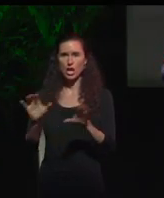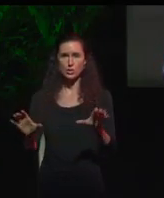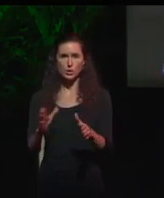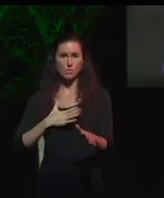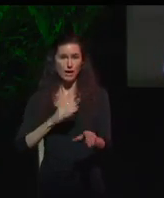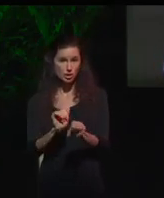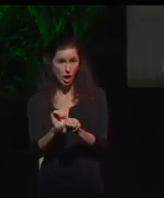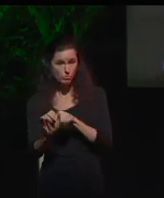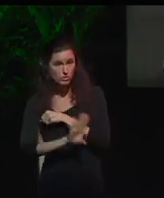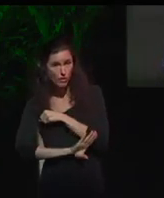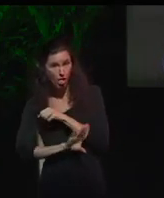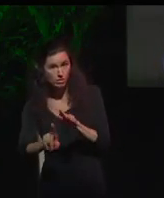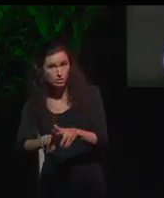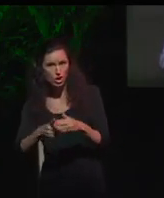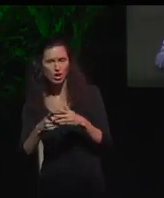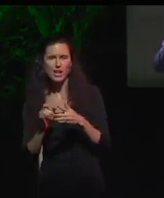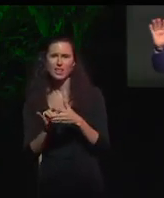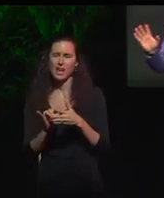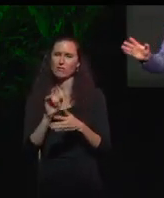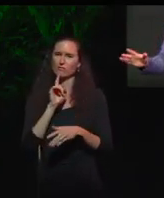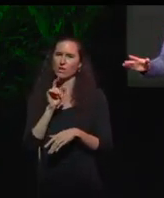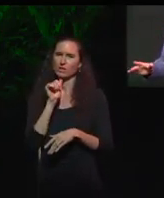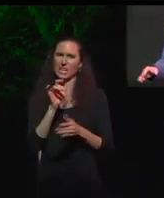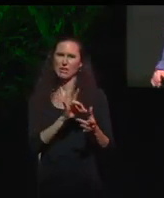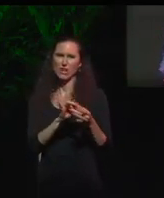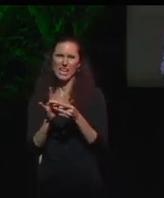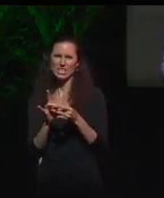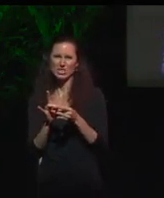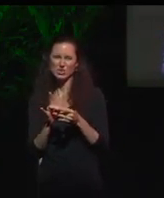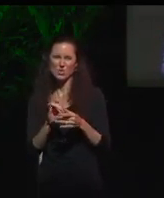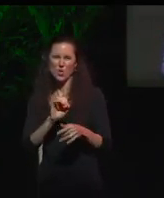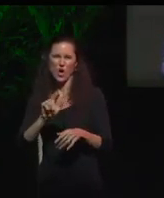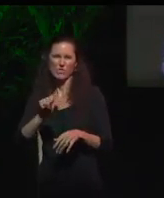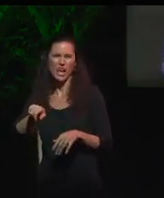fall is starting, and that really doesn't have anything to do with all that stuff.